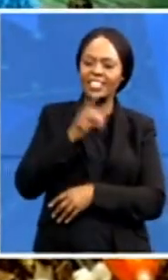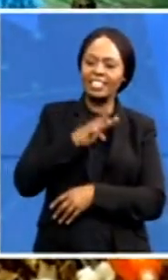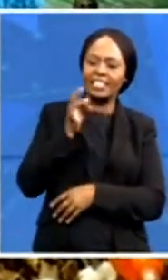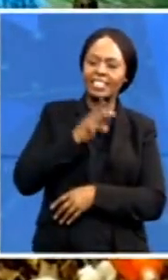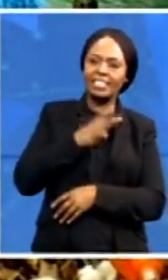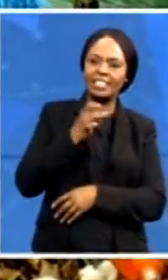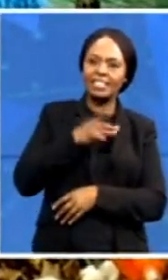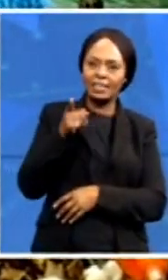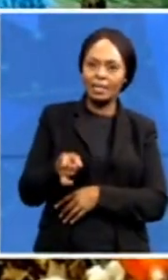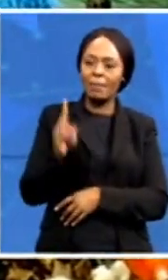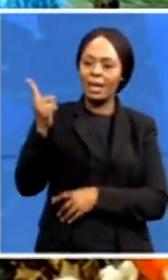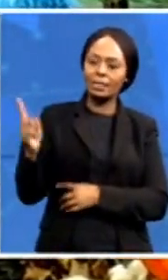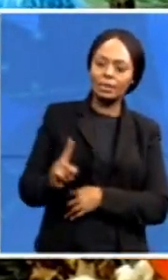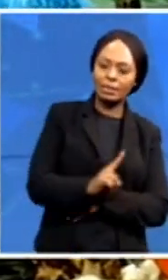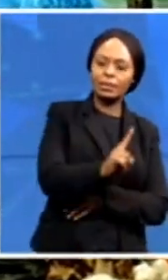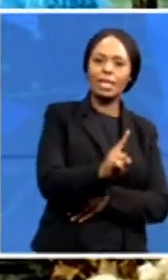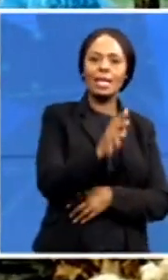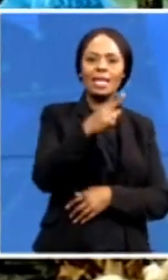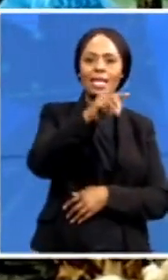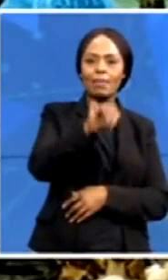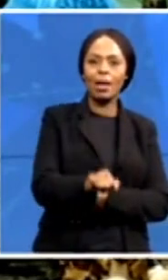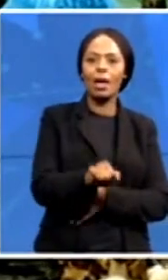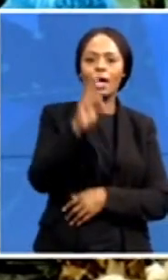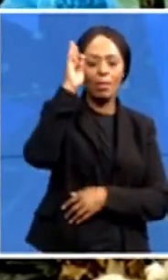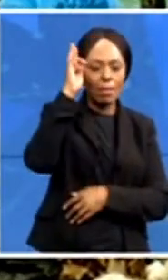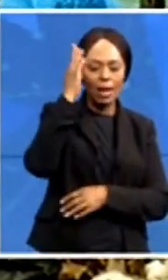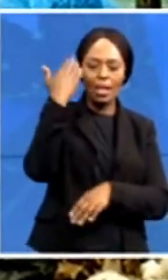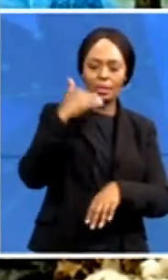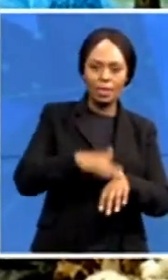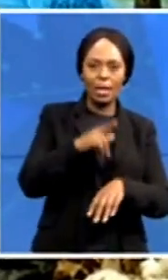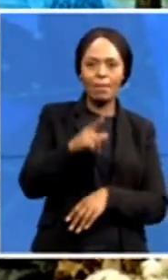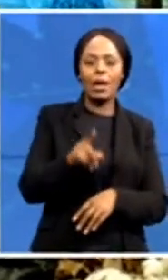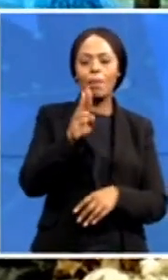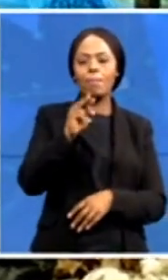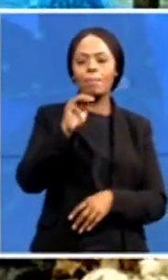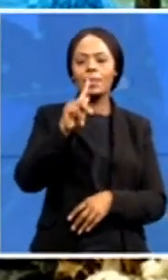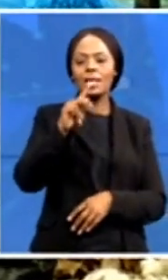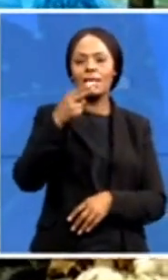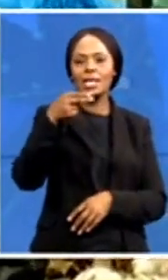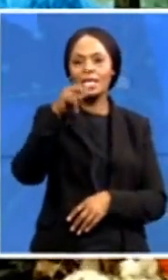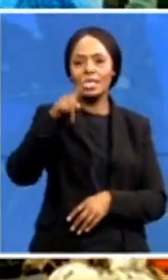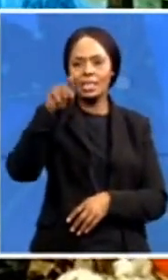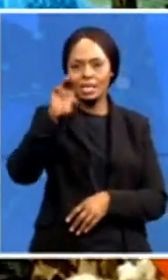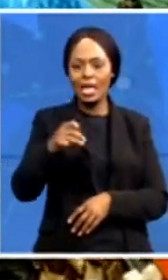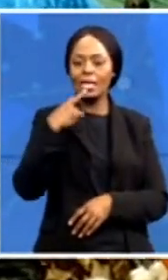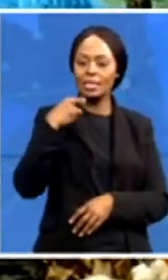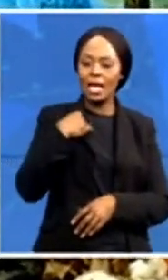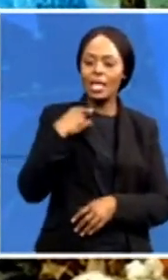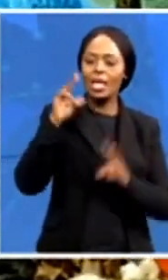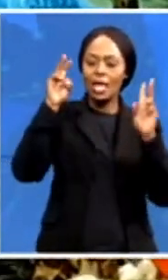Blaine, you remember earlier we also covered Siyabonga Mkhize was telling us there was the issue with his ID book when he was supposed to